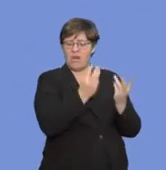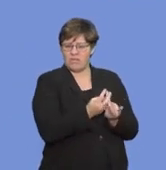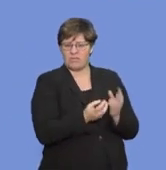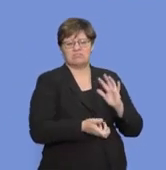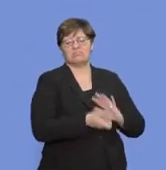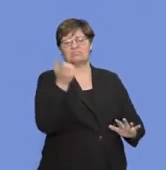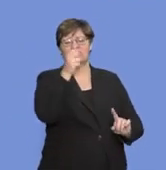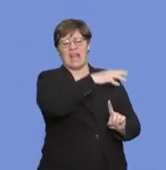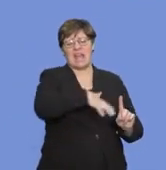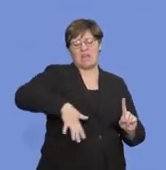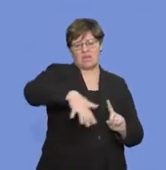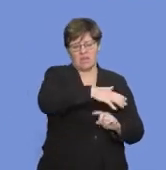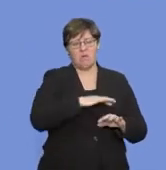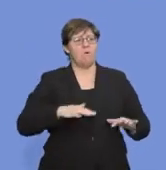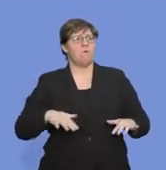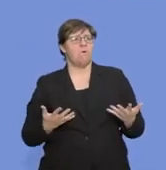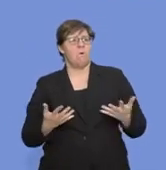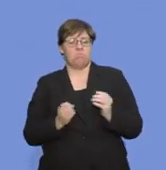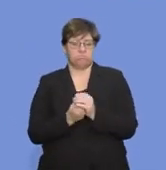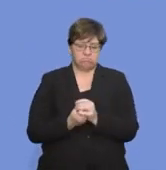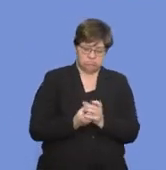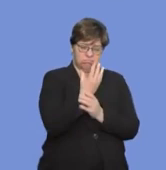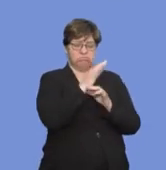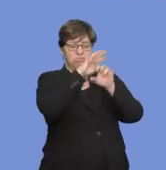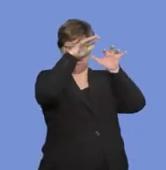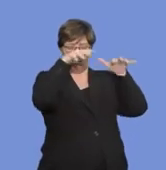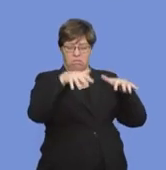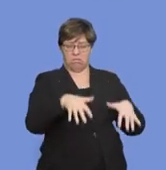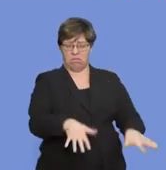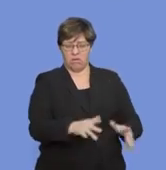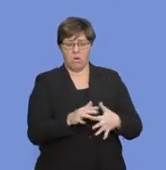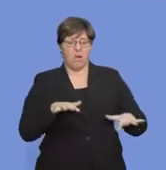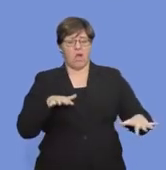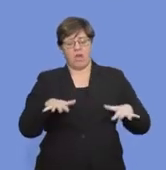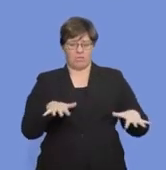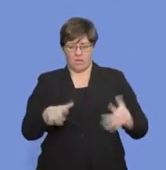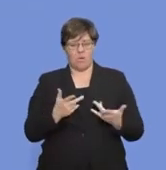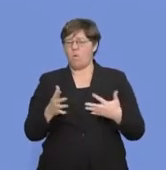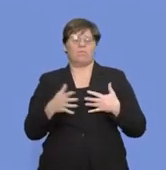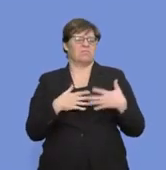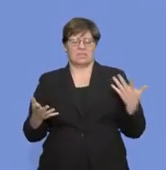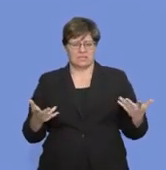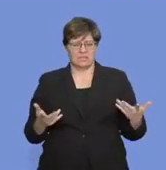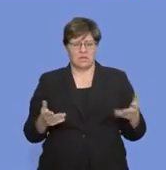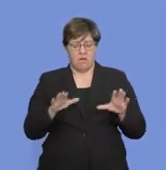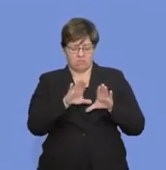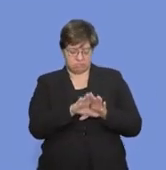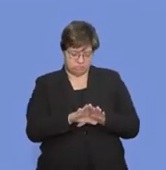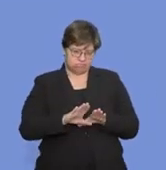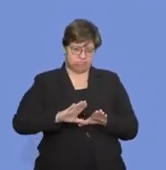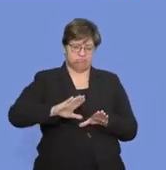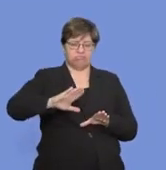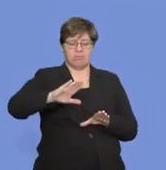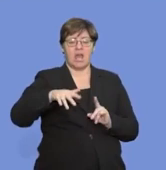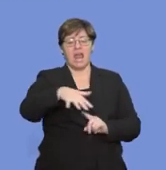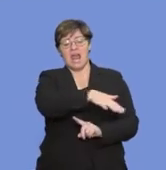Earth and destroyed a large area, or it could have been a volcano, or an earthquake, or whatever, or continental drift,